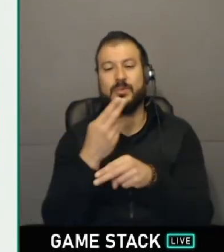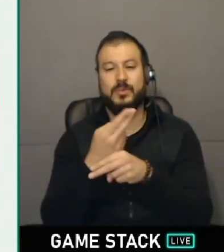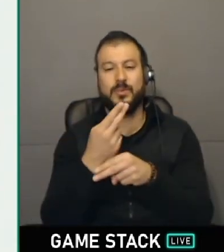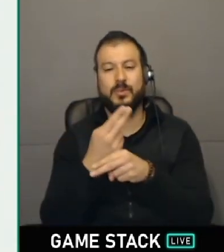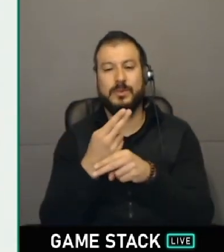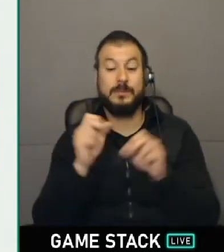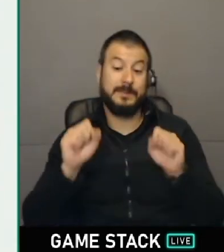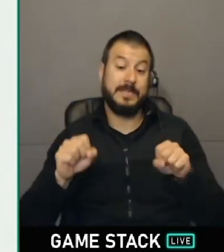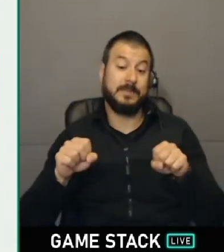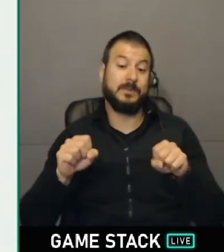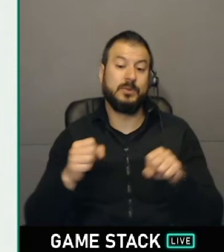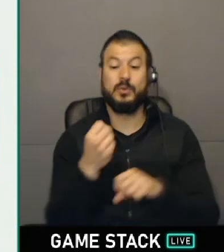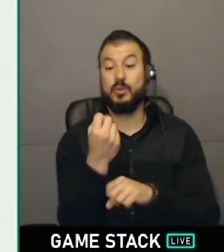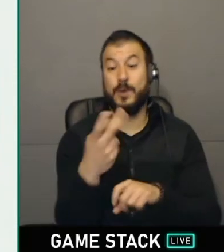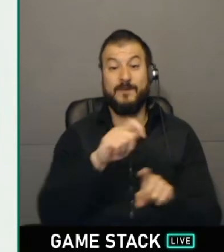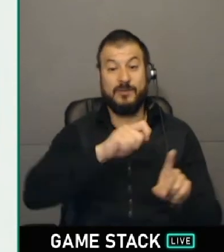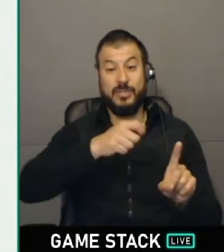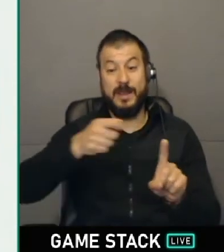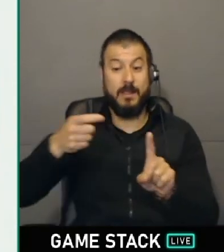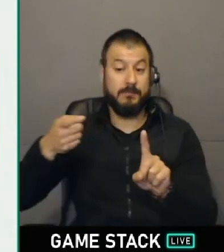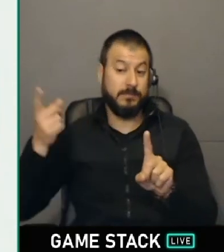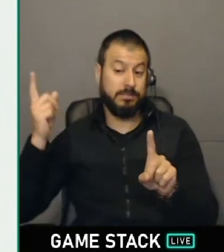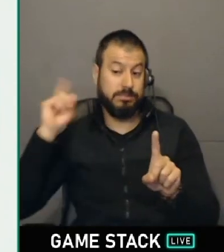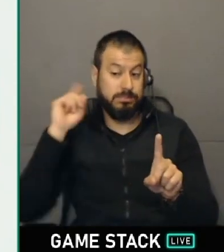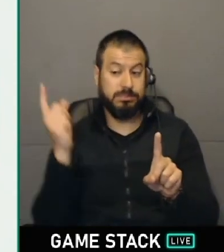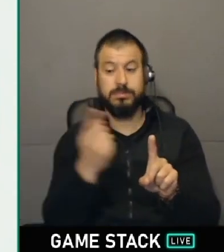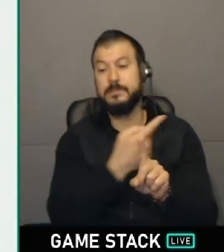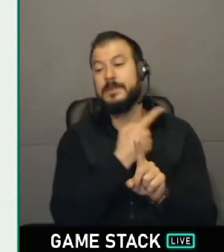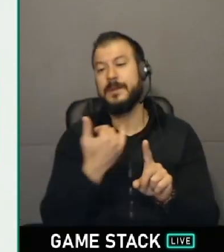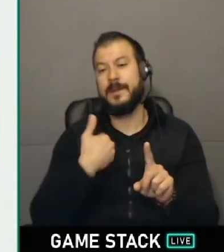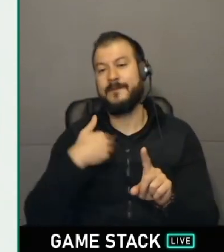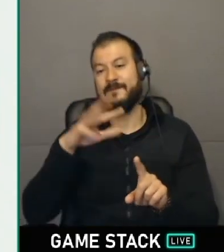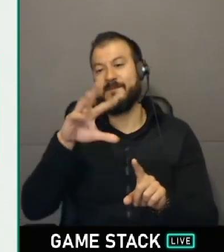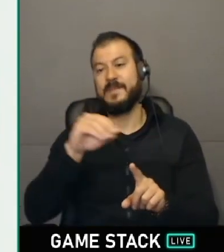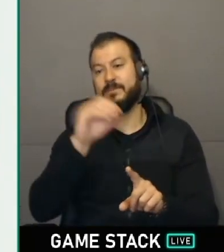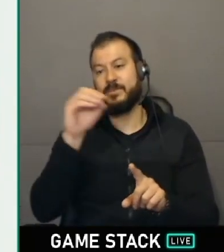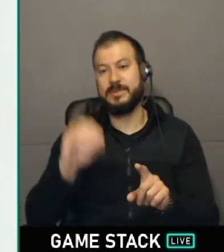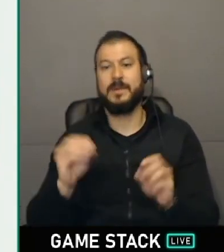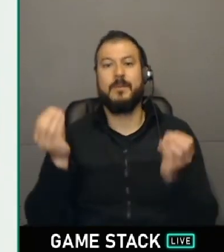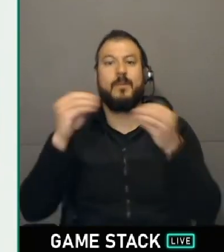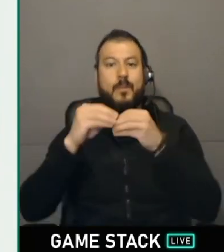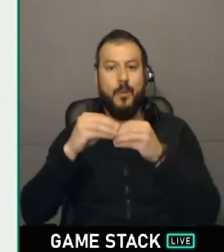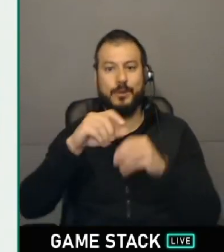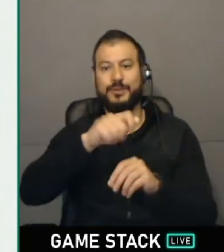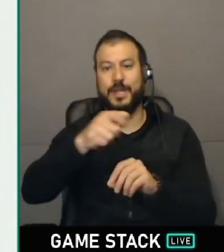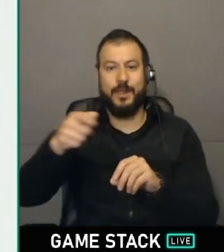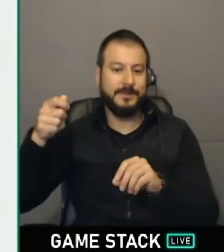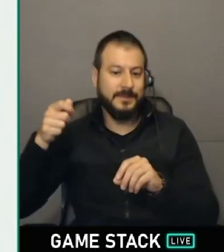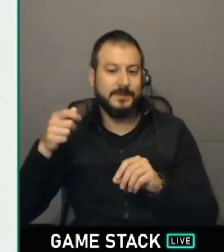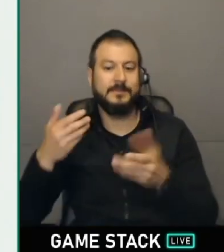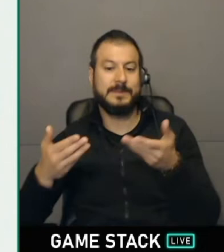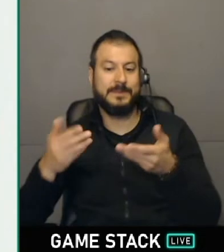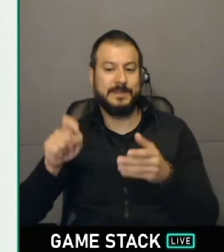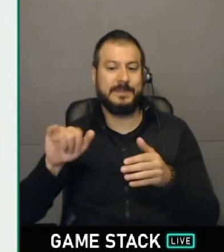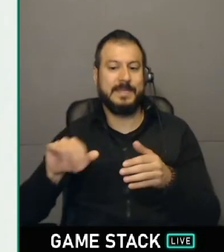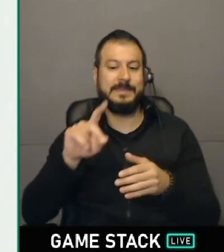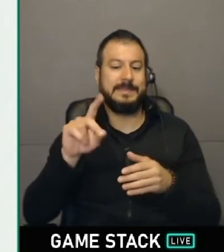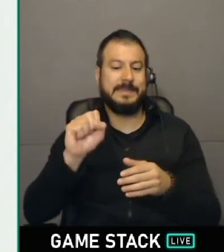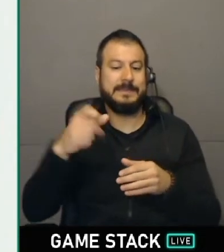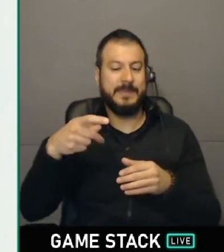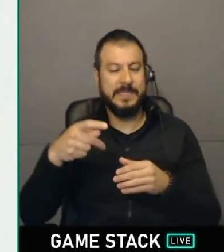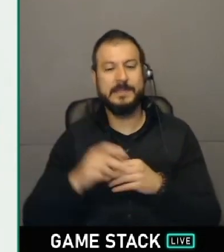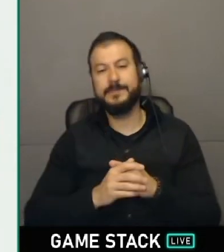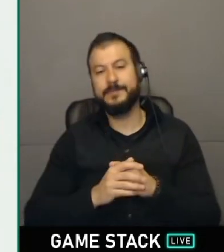a 12-channel output, and now you have 50% more channels that potentially need that DSP. So